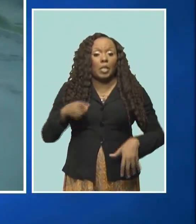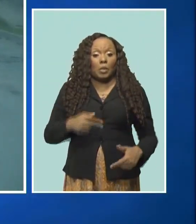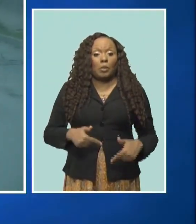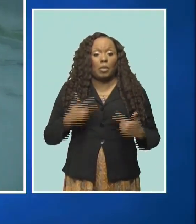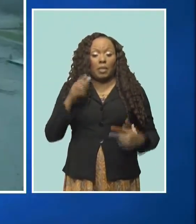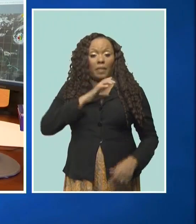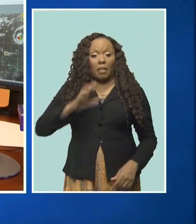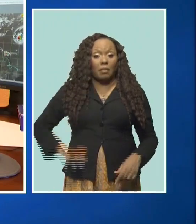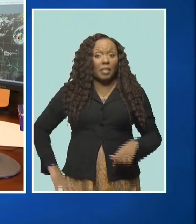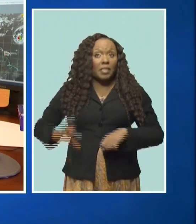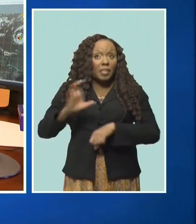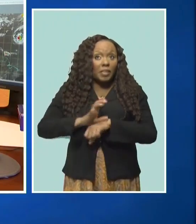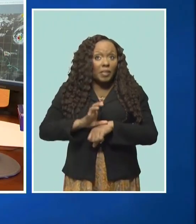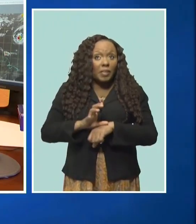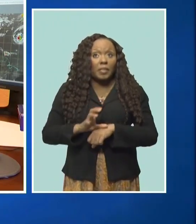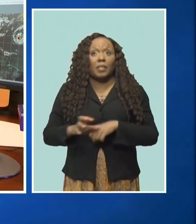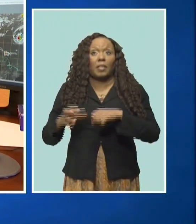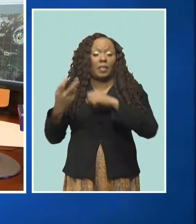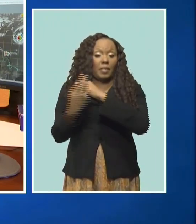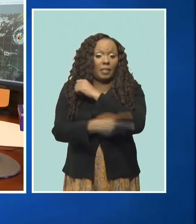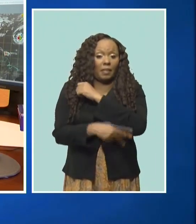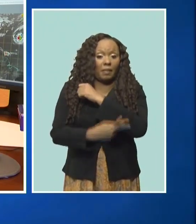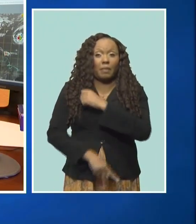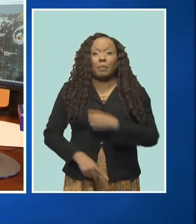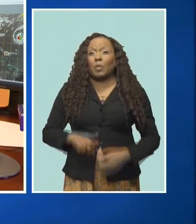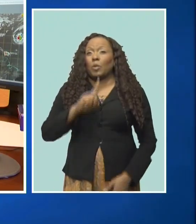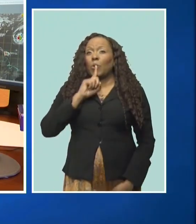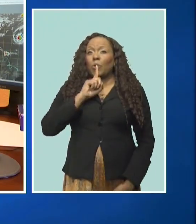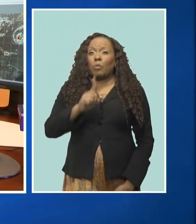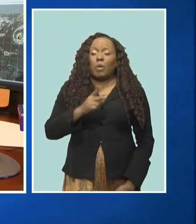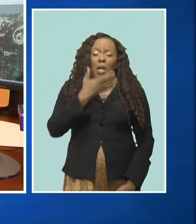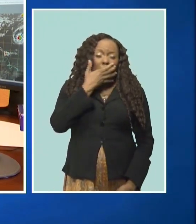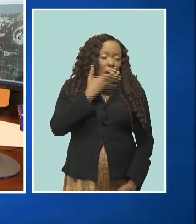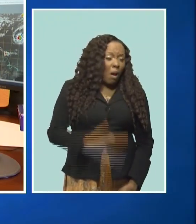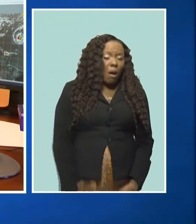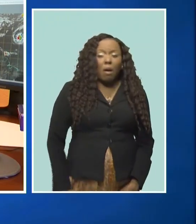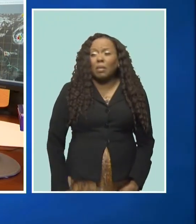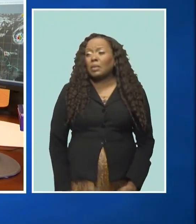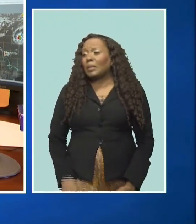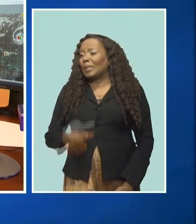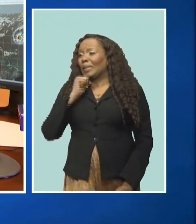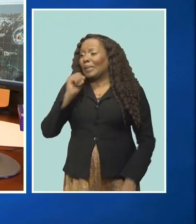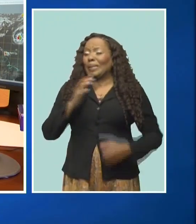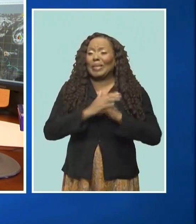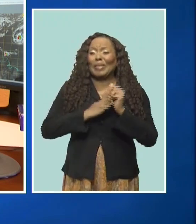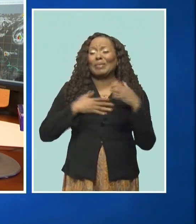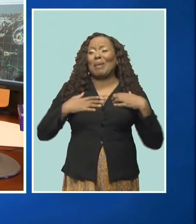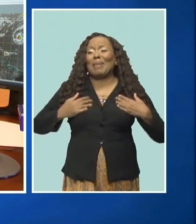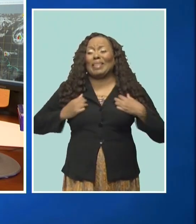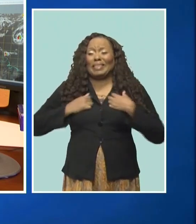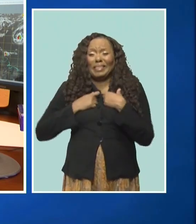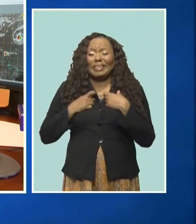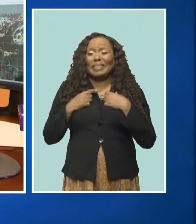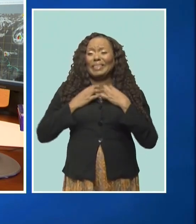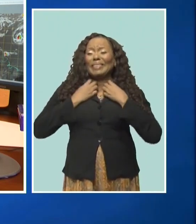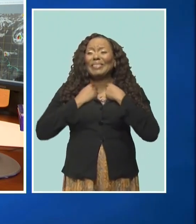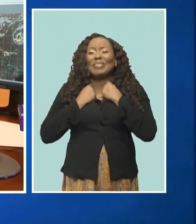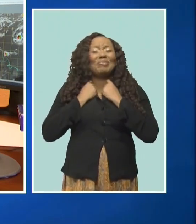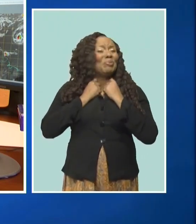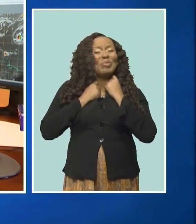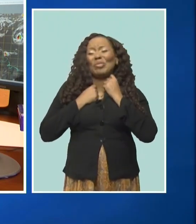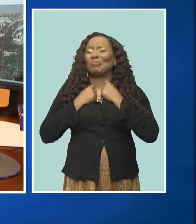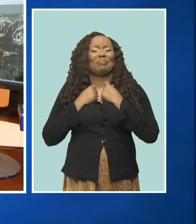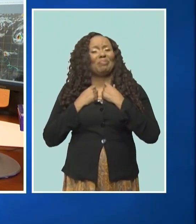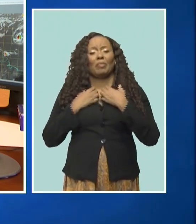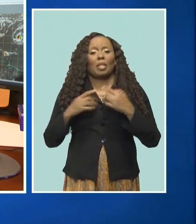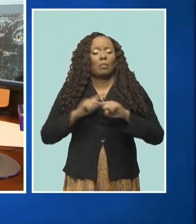when this is happening, it's going to be extremely hot for you. You're going to be uncomfortable, while the people in the north, they're just experiencing an